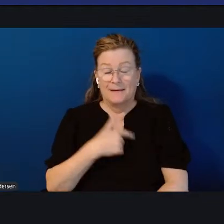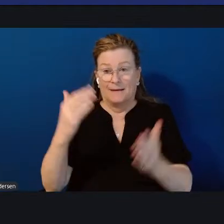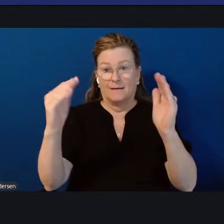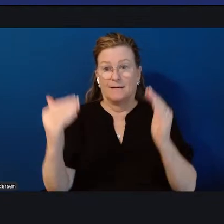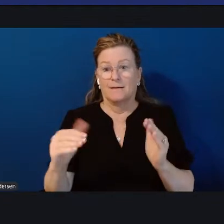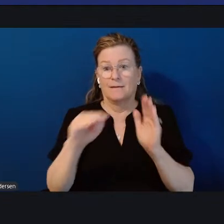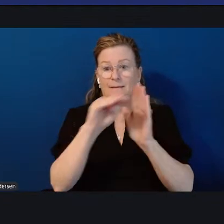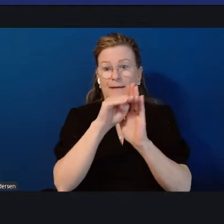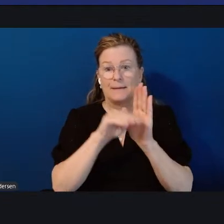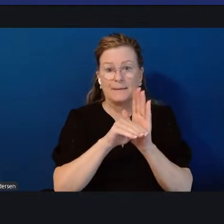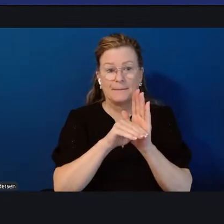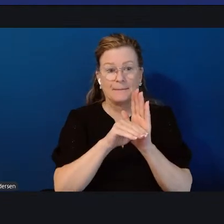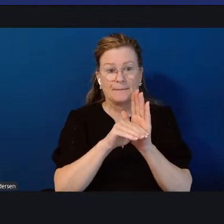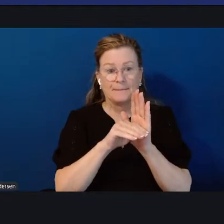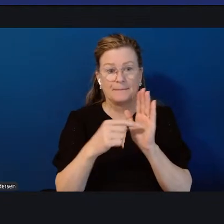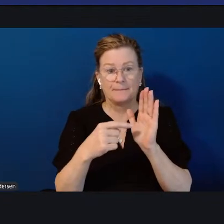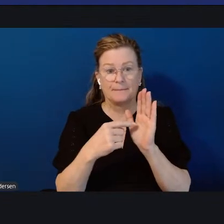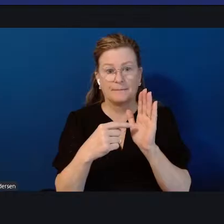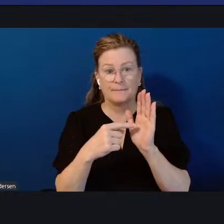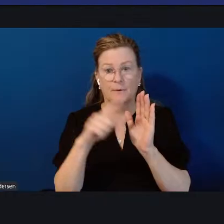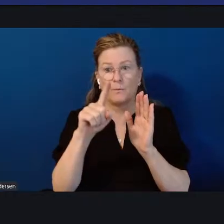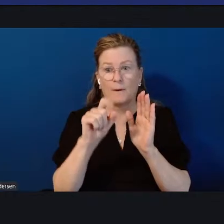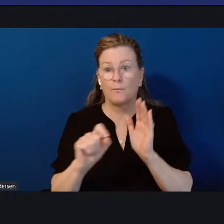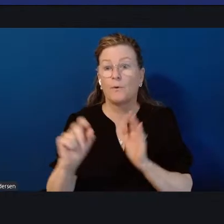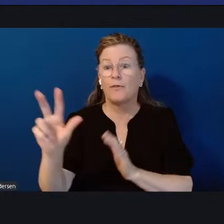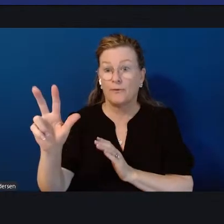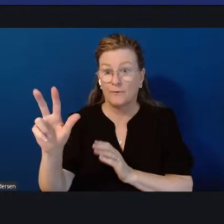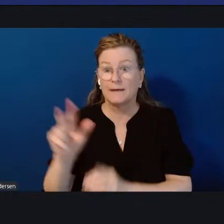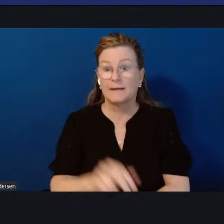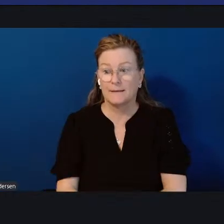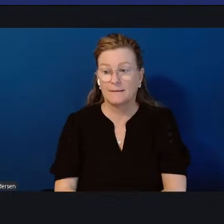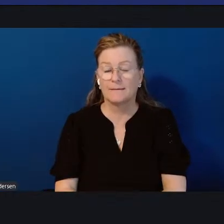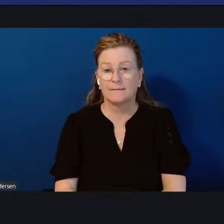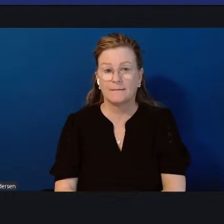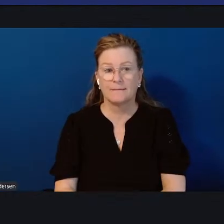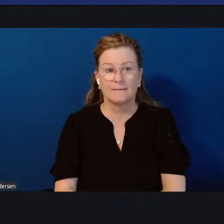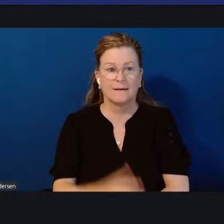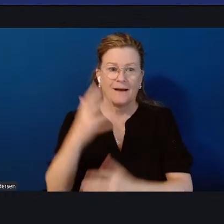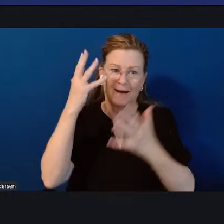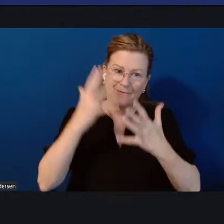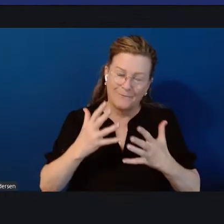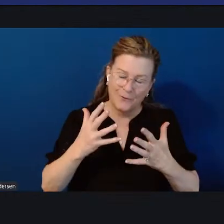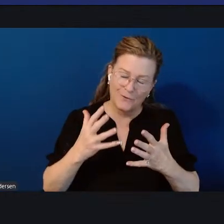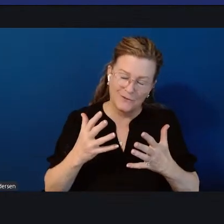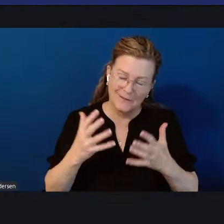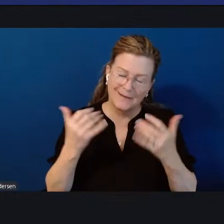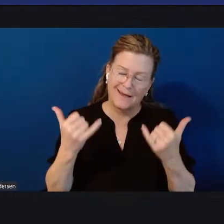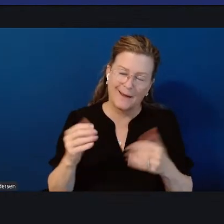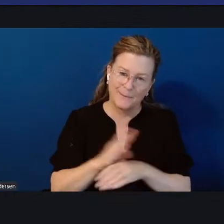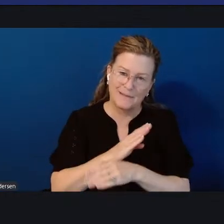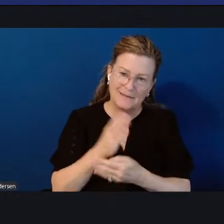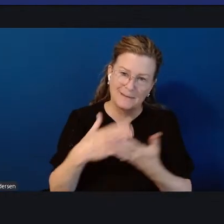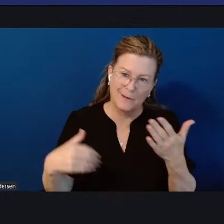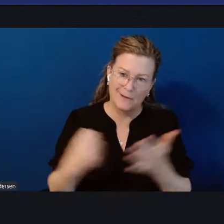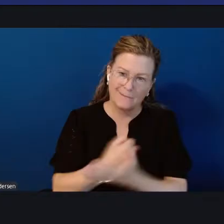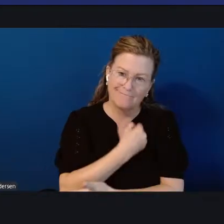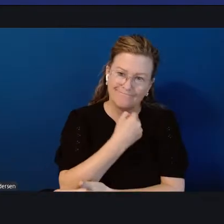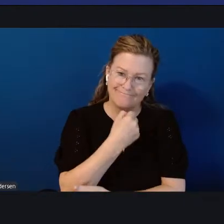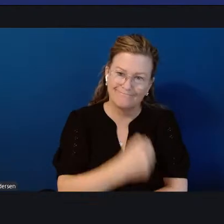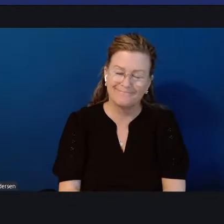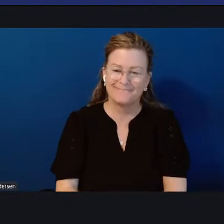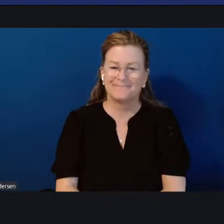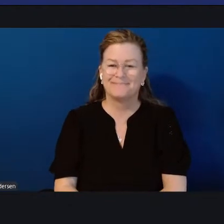on to item 1.3. Unfortunately, we have to do the business sometimes.